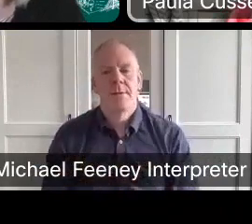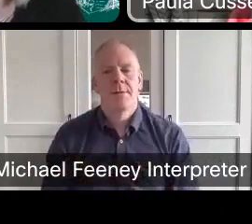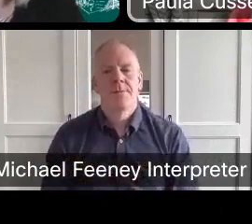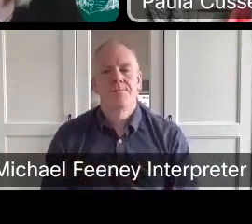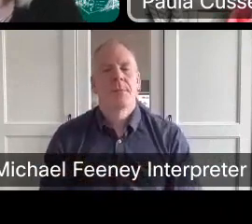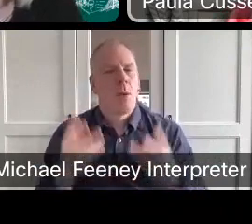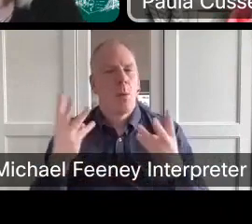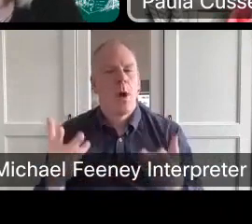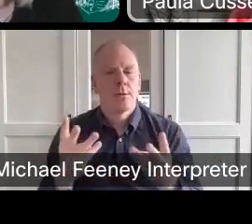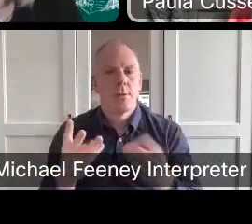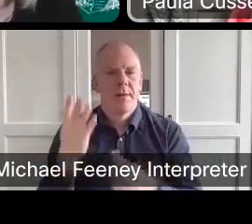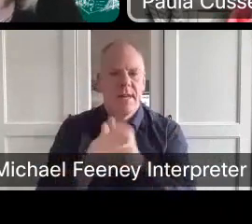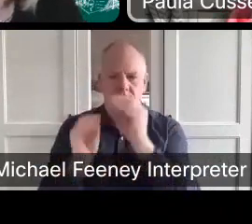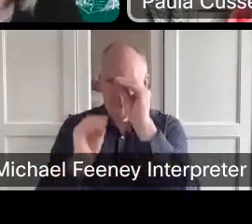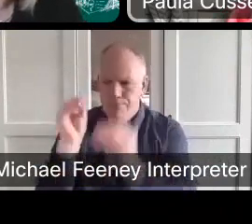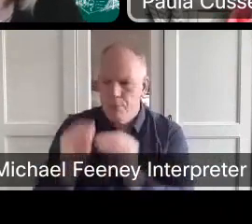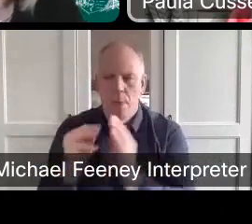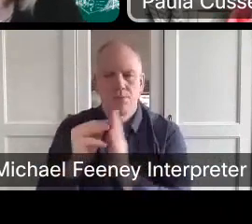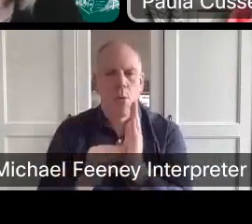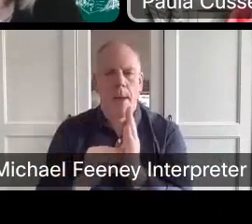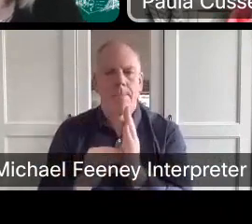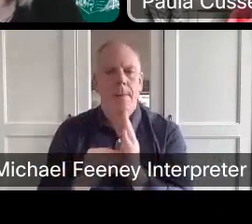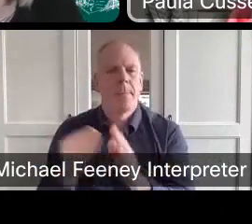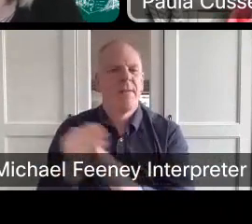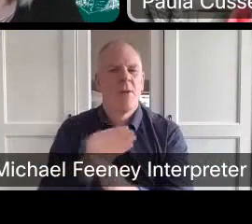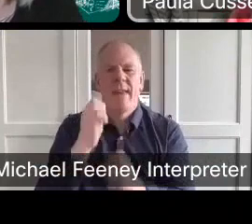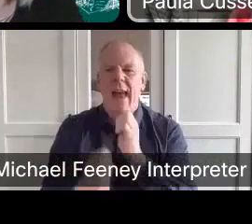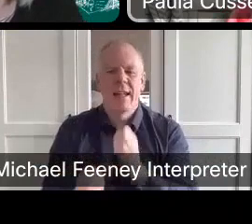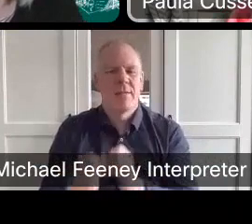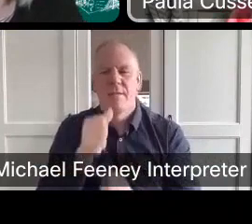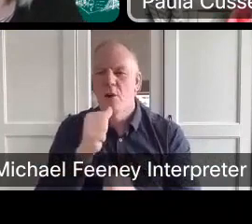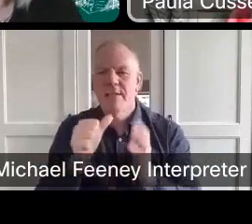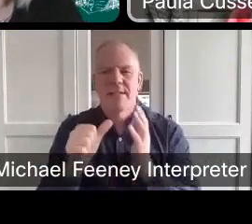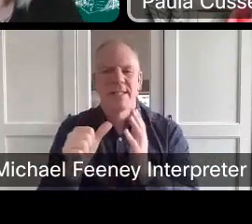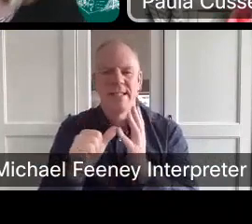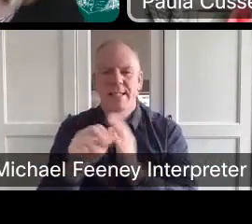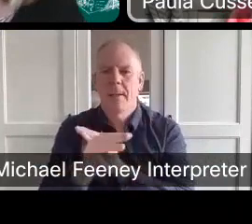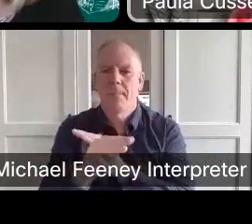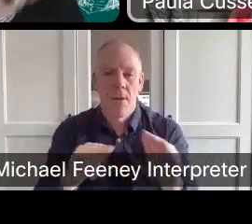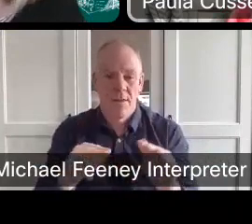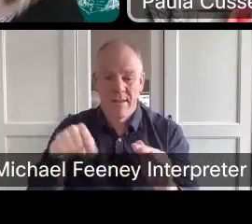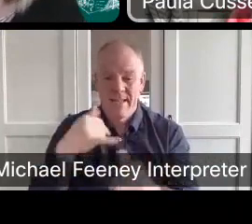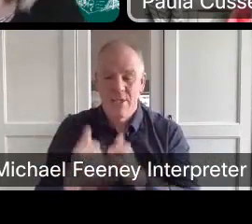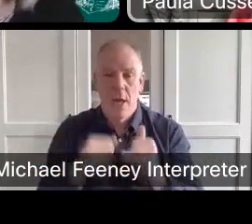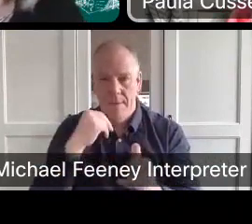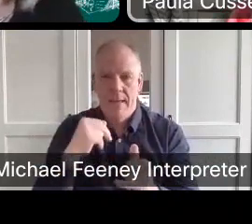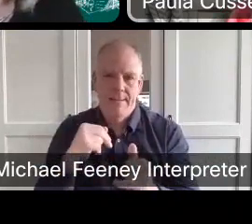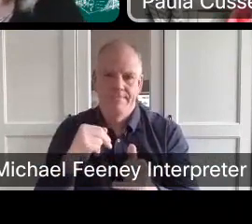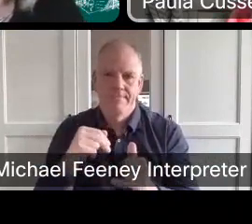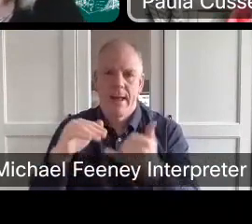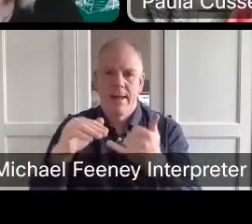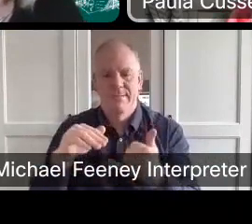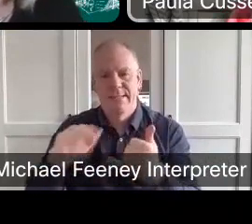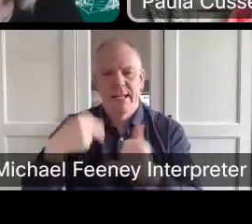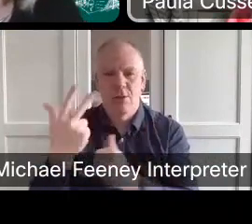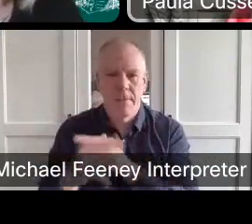developed probably towards the end of Q2 of this year, so definitely rolling it out in Q3. We are also developing, and